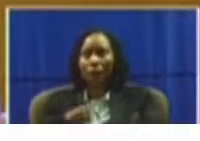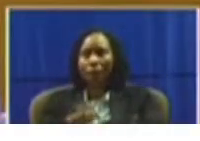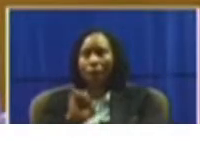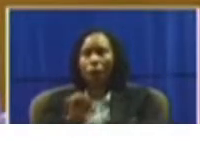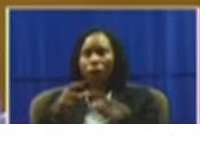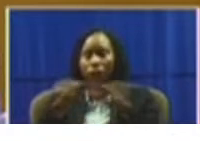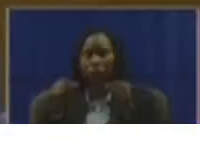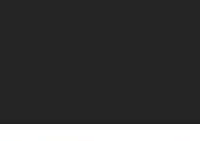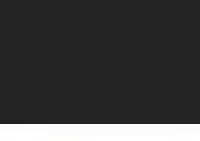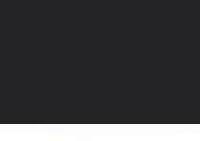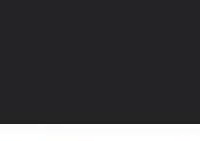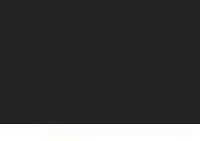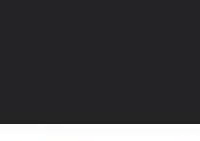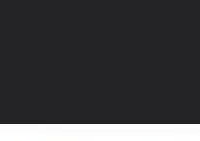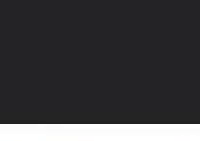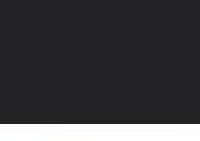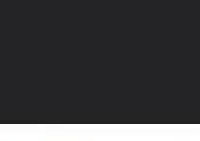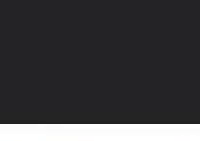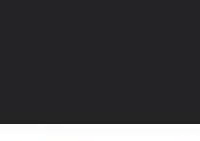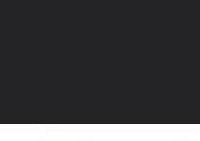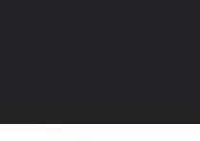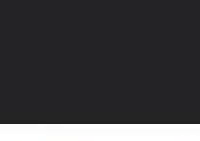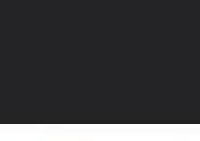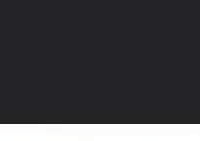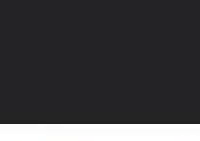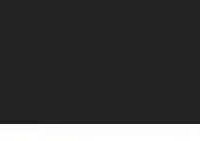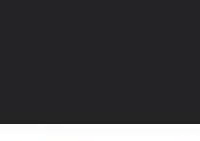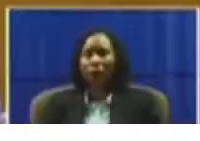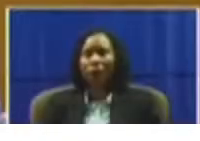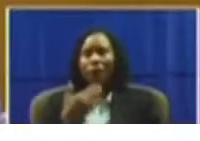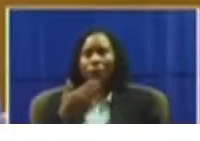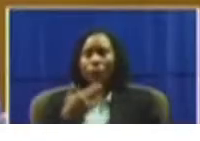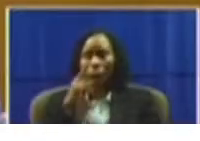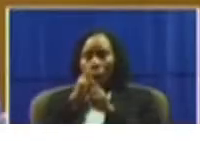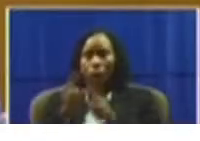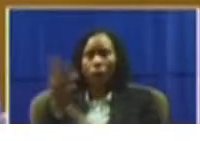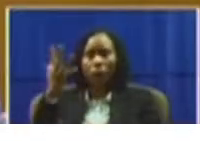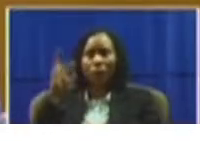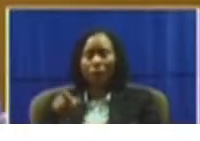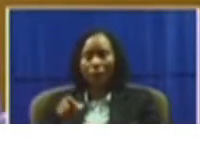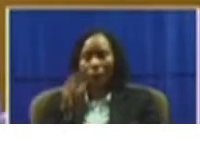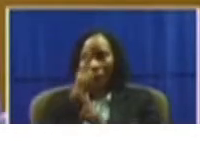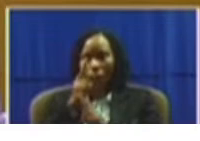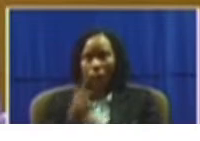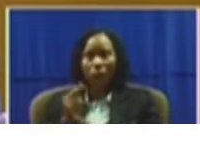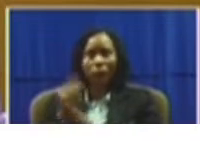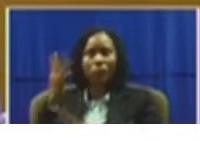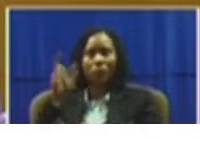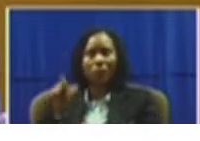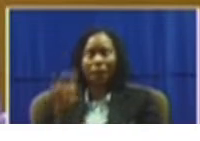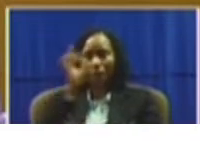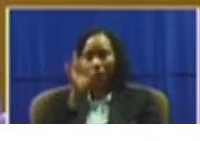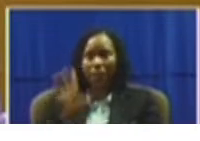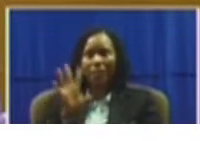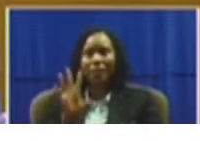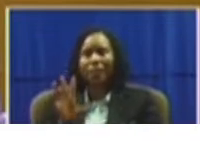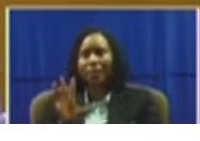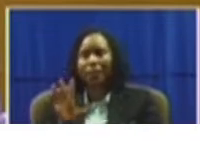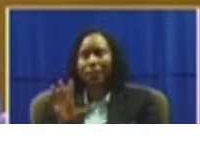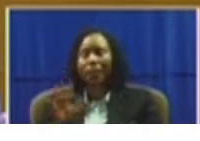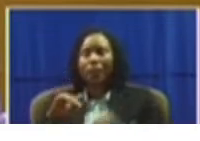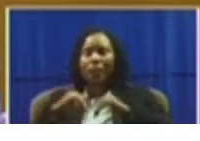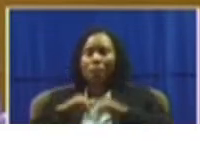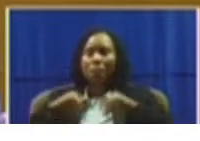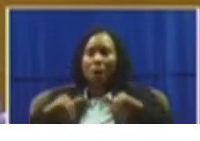Honorable Singh. It won't happen. Go Thank to you the very much, Honourable Speaker. Honourable Speaker, firstly, there is a clear distinction